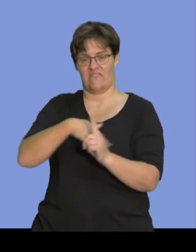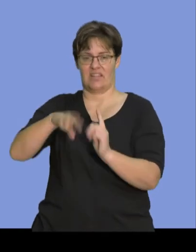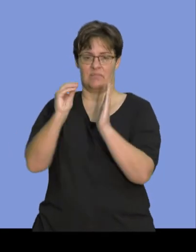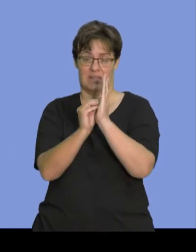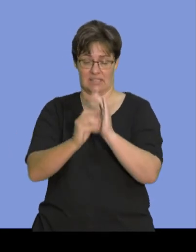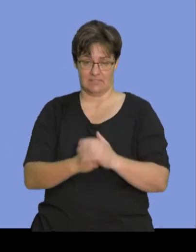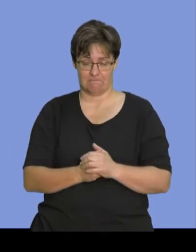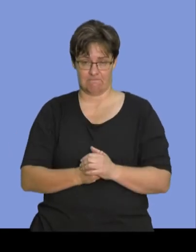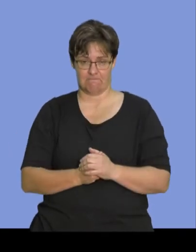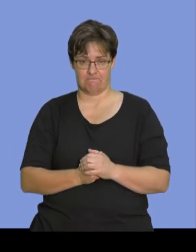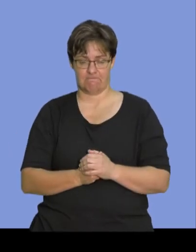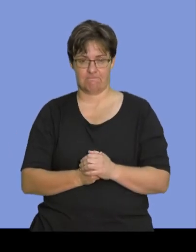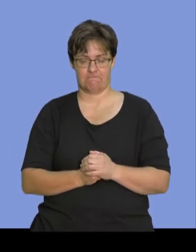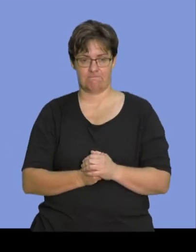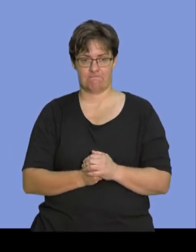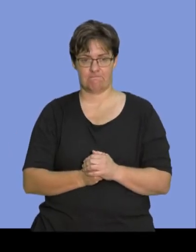field, all right?